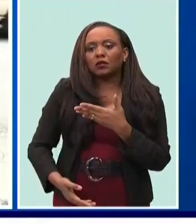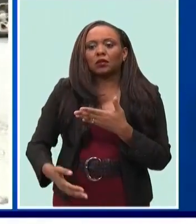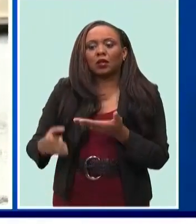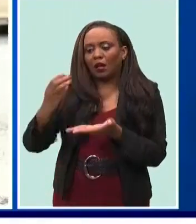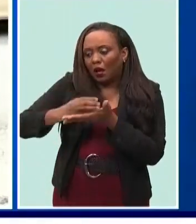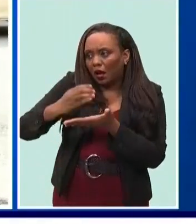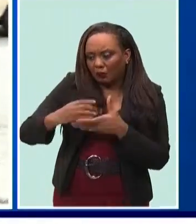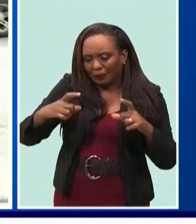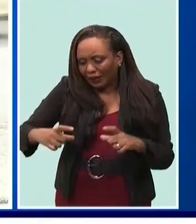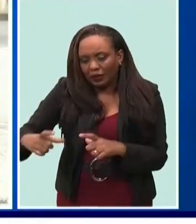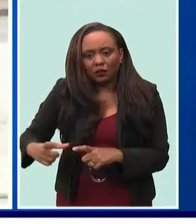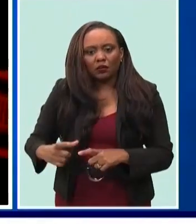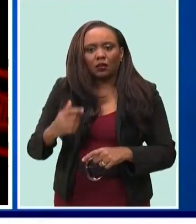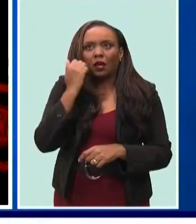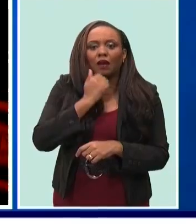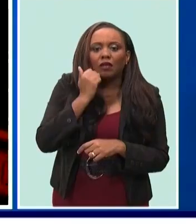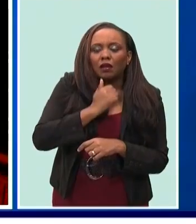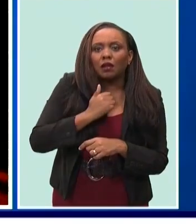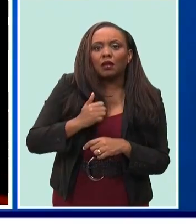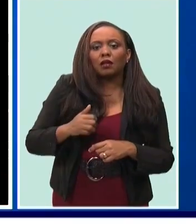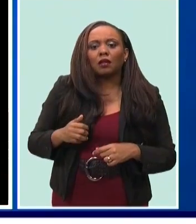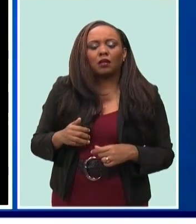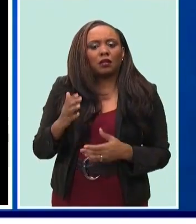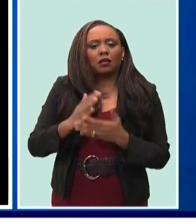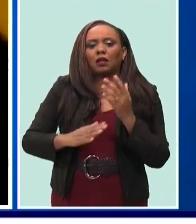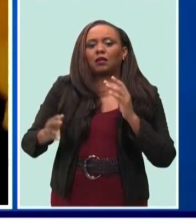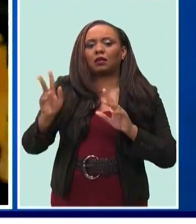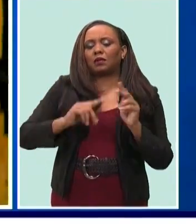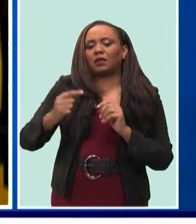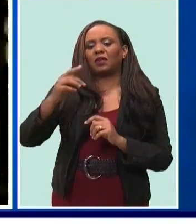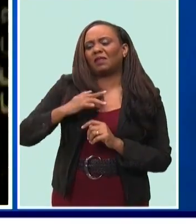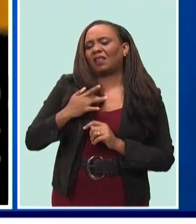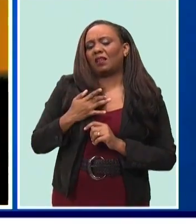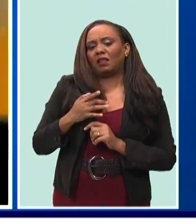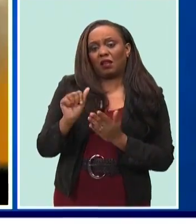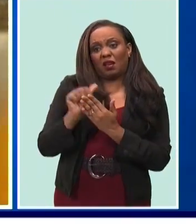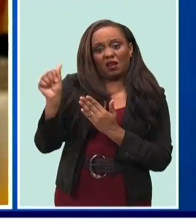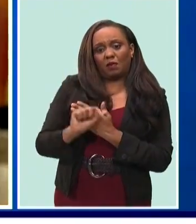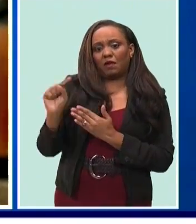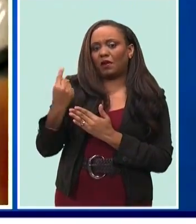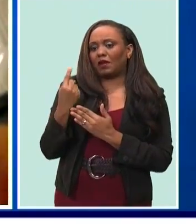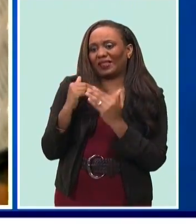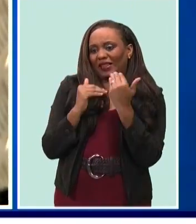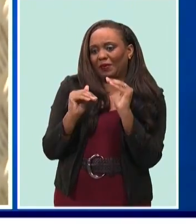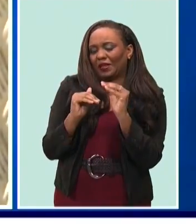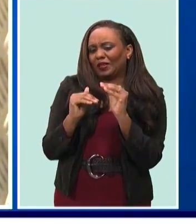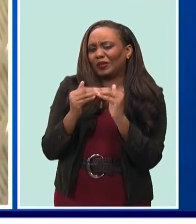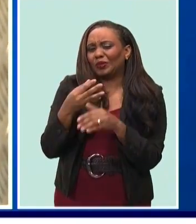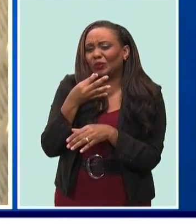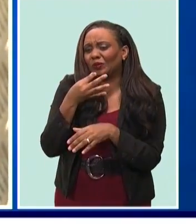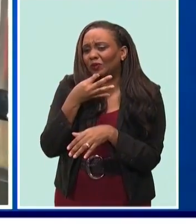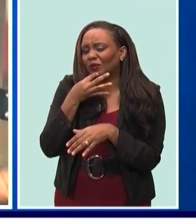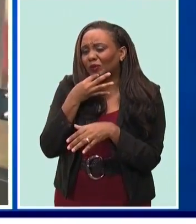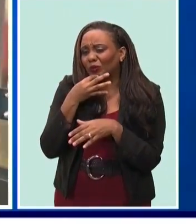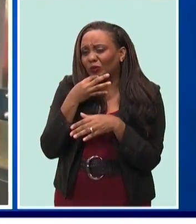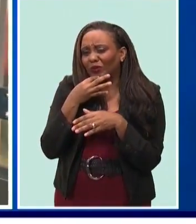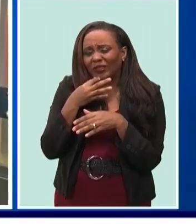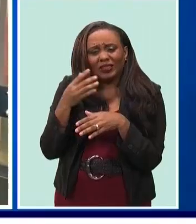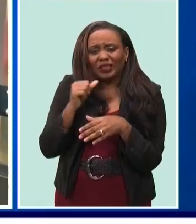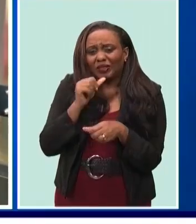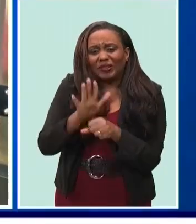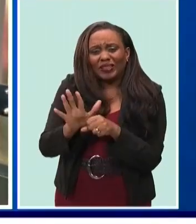in their day-to-day business. Some believe the April 1st deadline is much too soon. Give them a couple more months, let it get off the